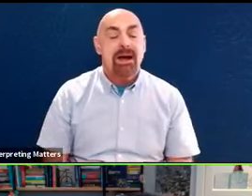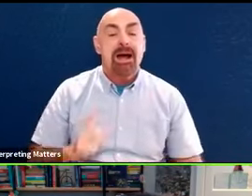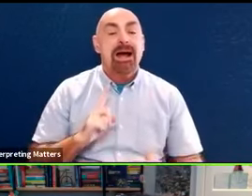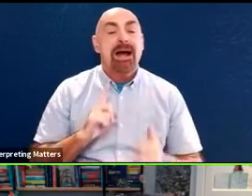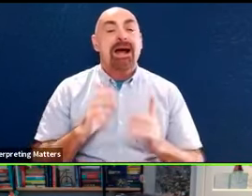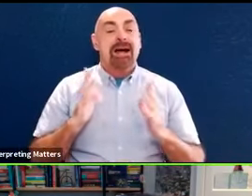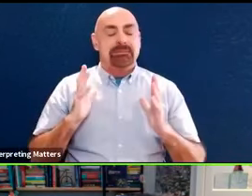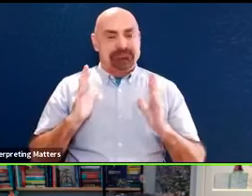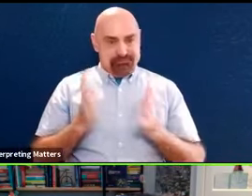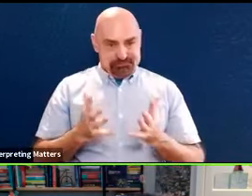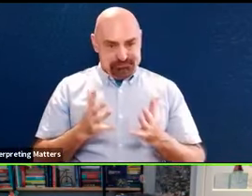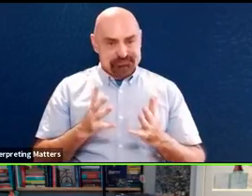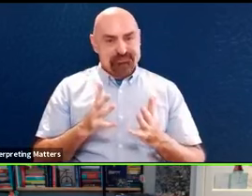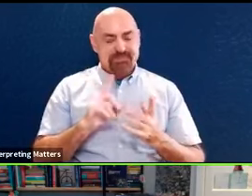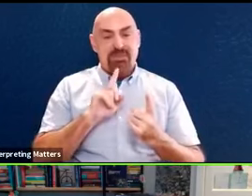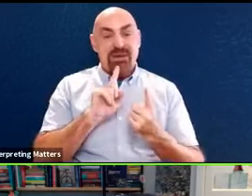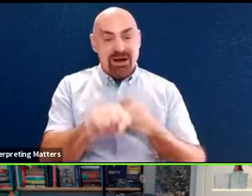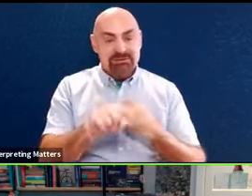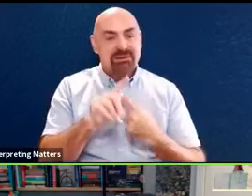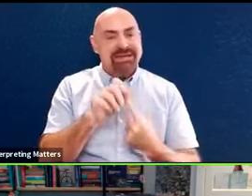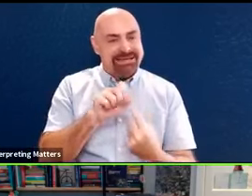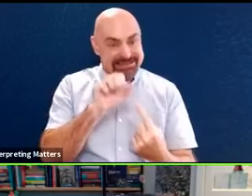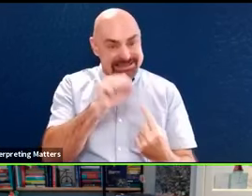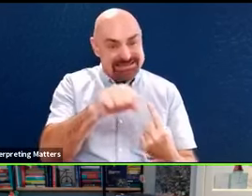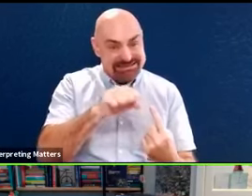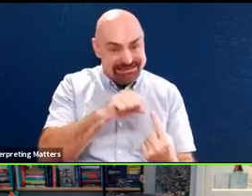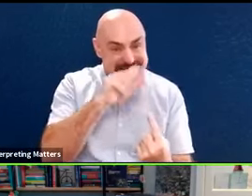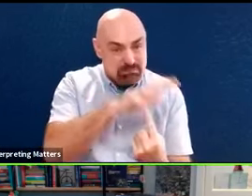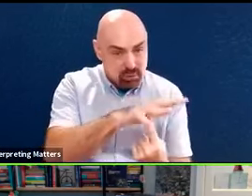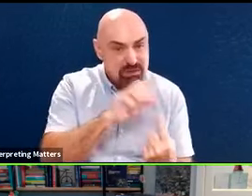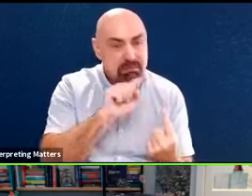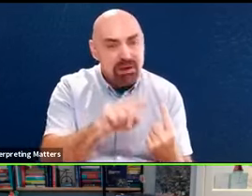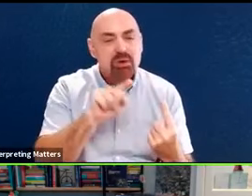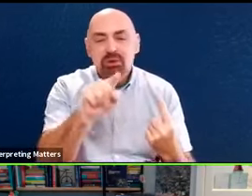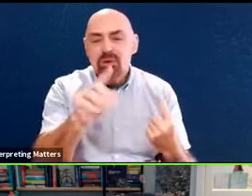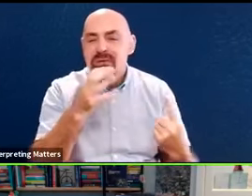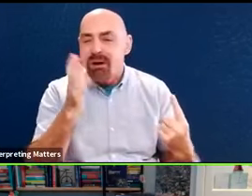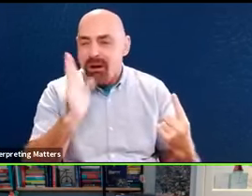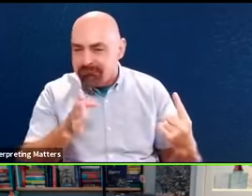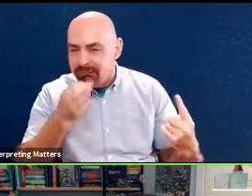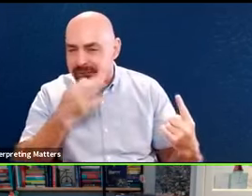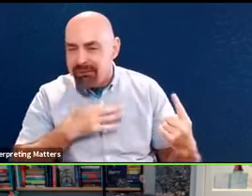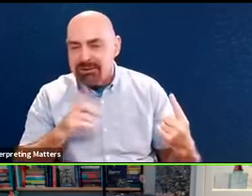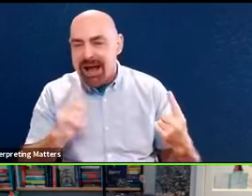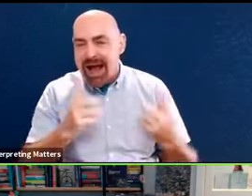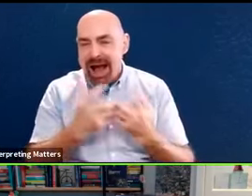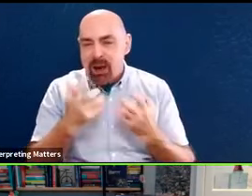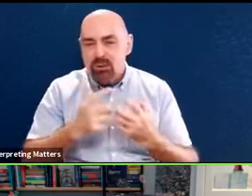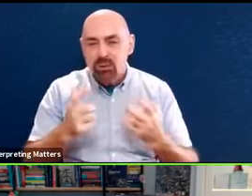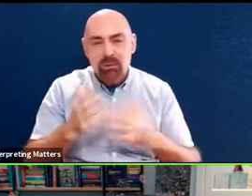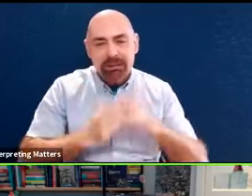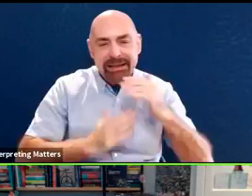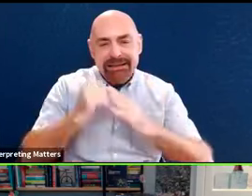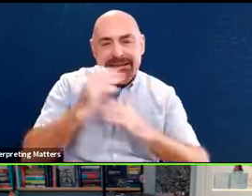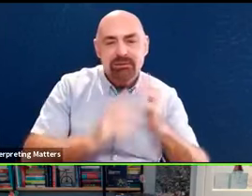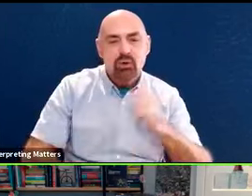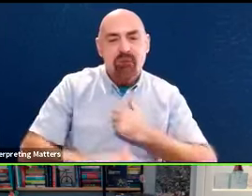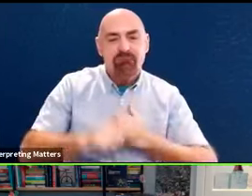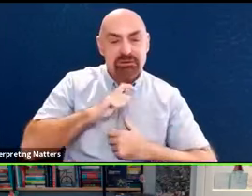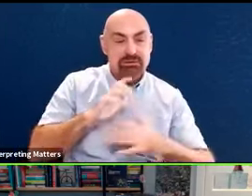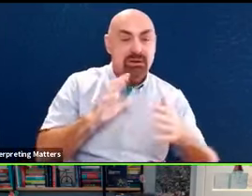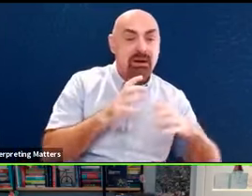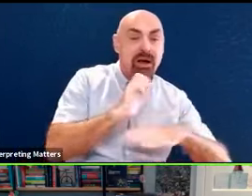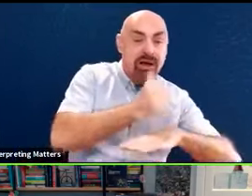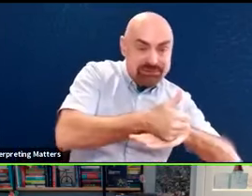is, it's very important. I guess the question that you're really asking is, how do you build up that confidence or invest in